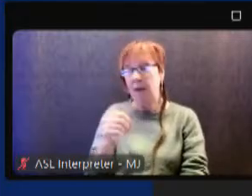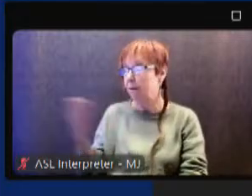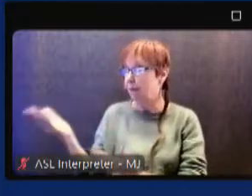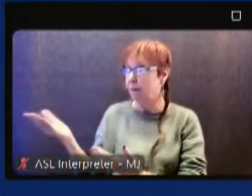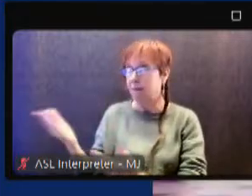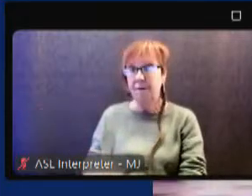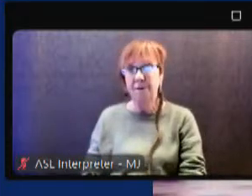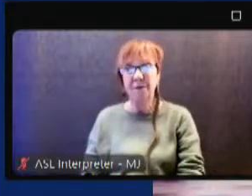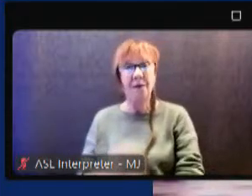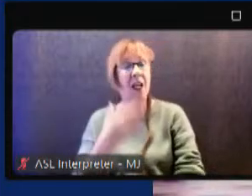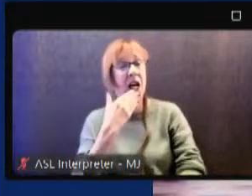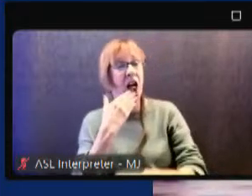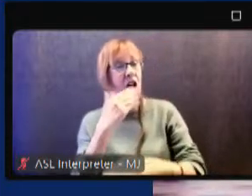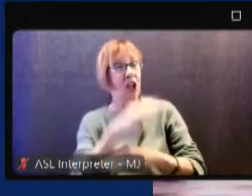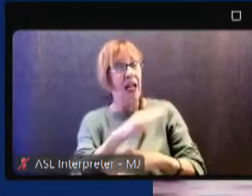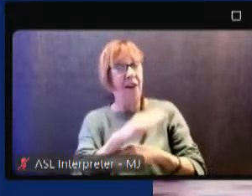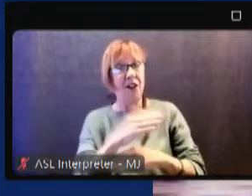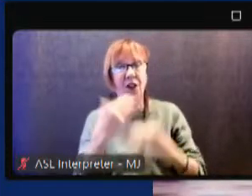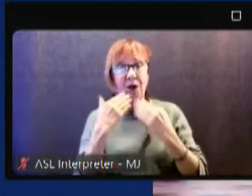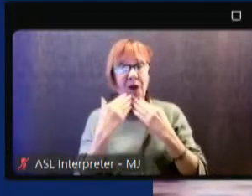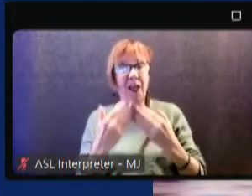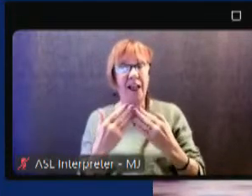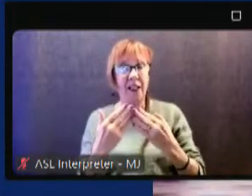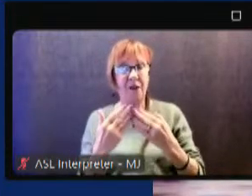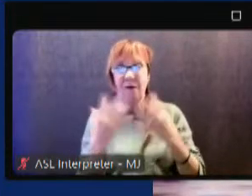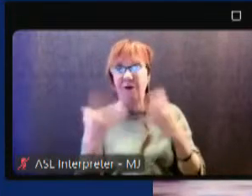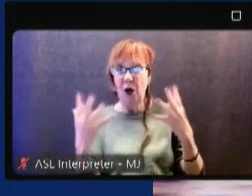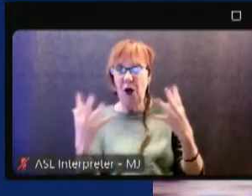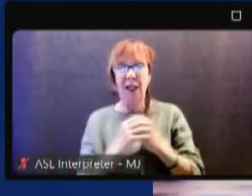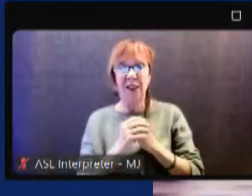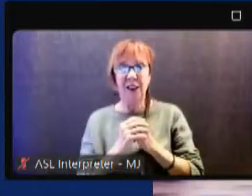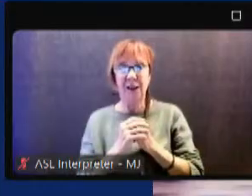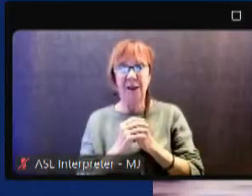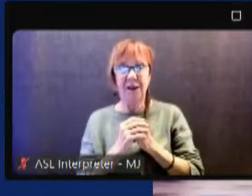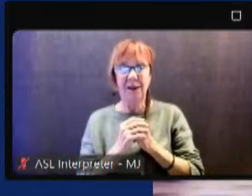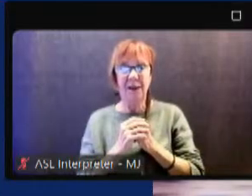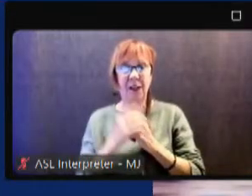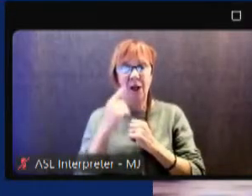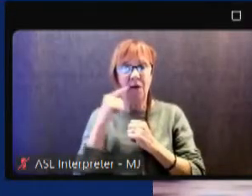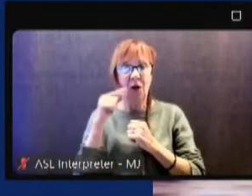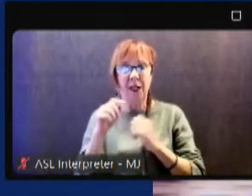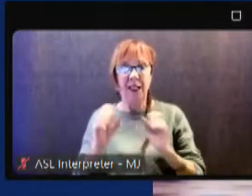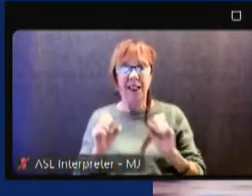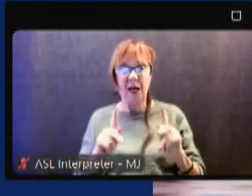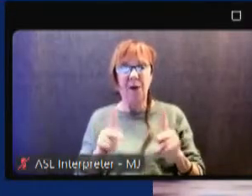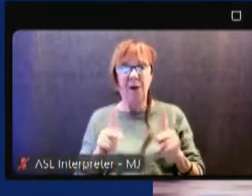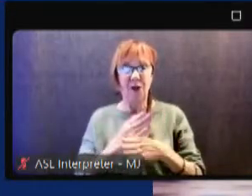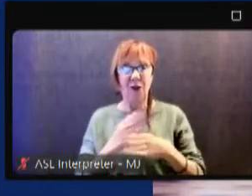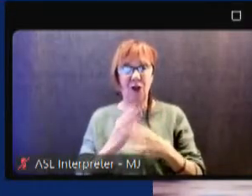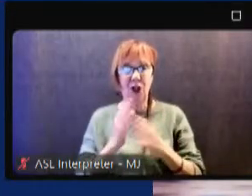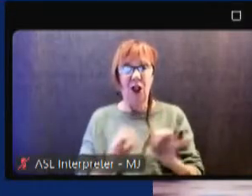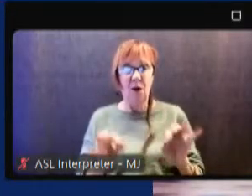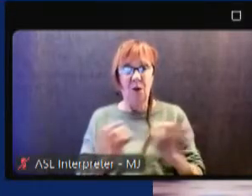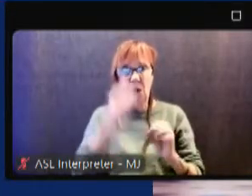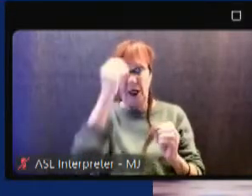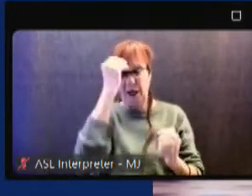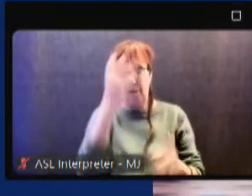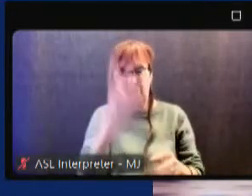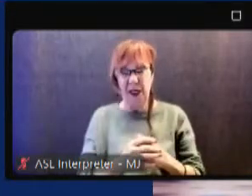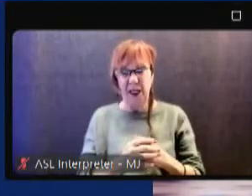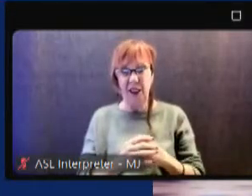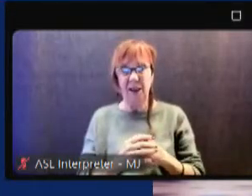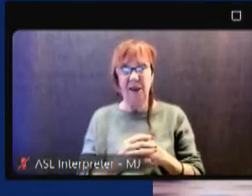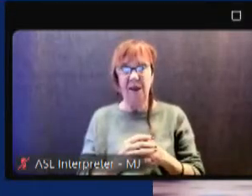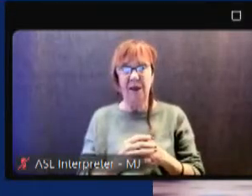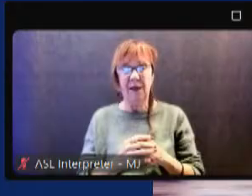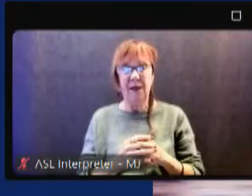Good afternoon. Thank you very much, Supervisor Barger, for the opportunity to share some important information about an upcoming